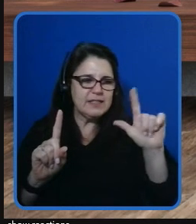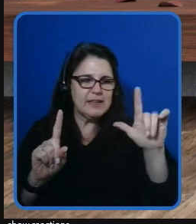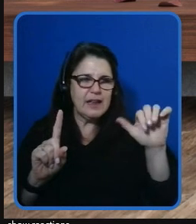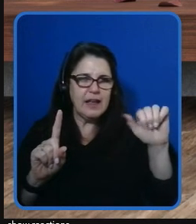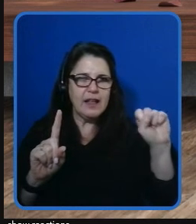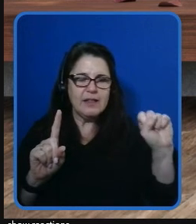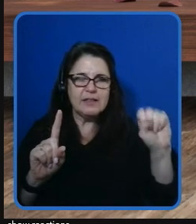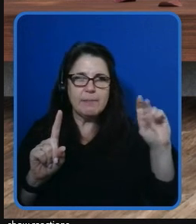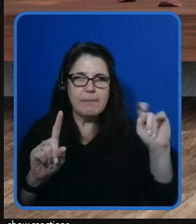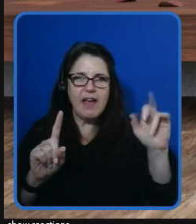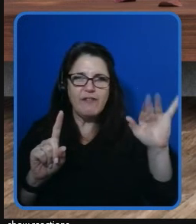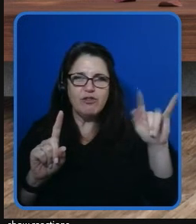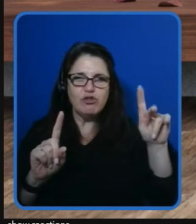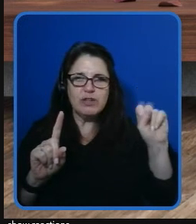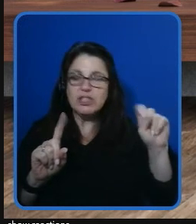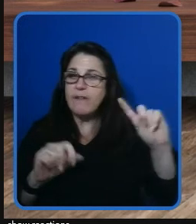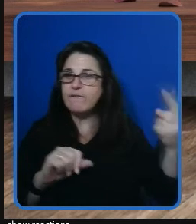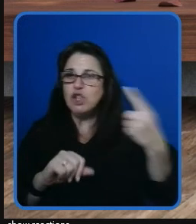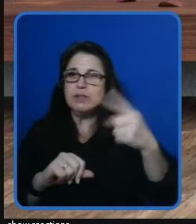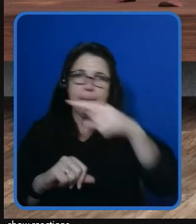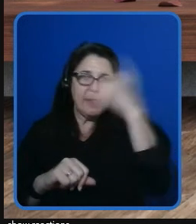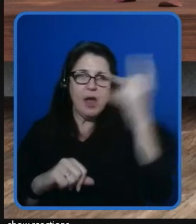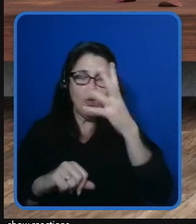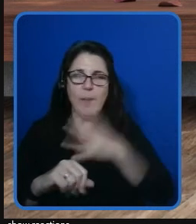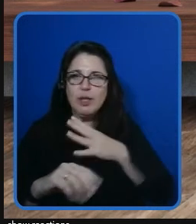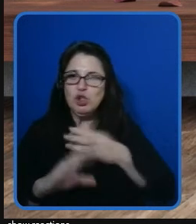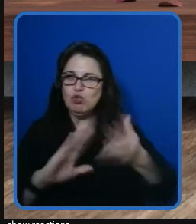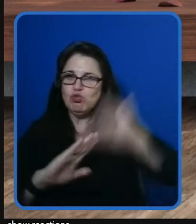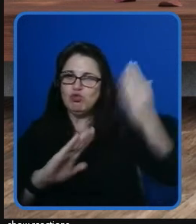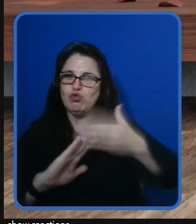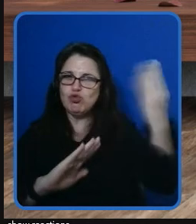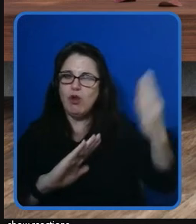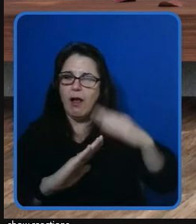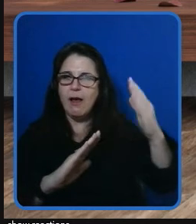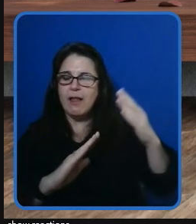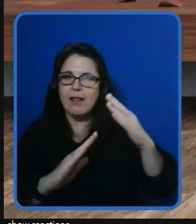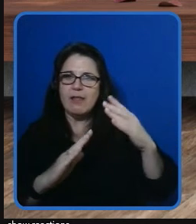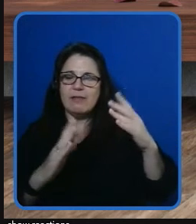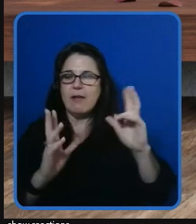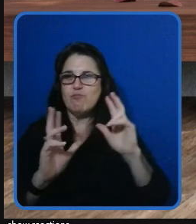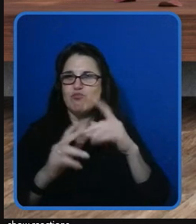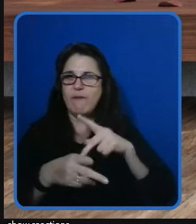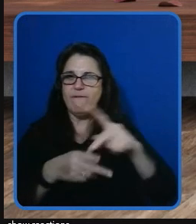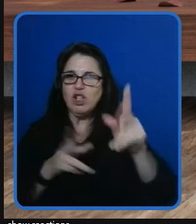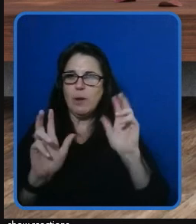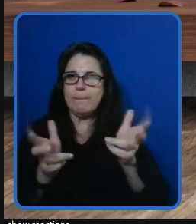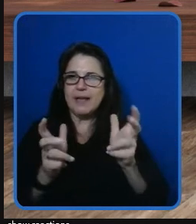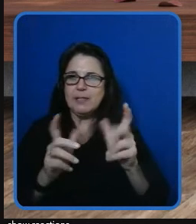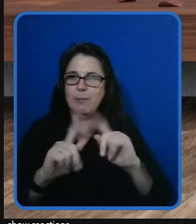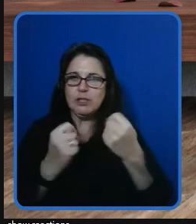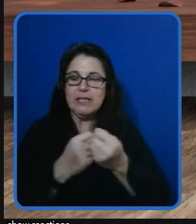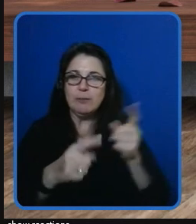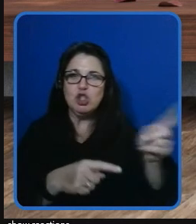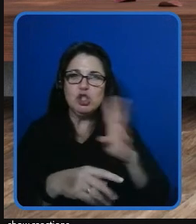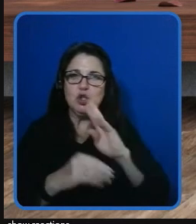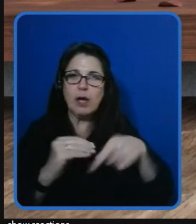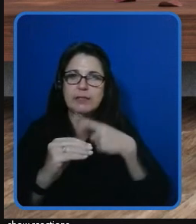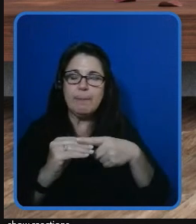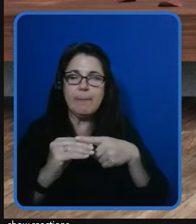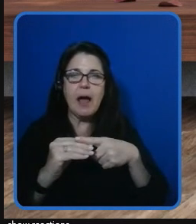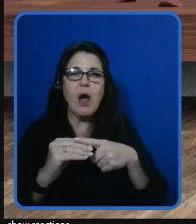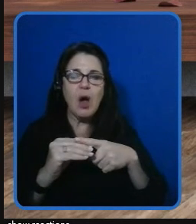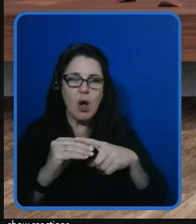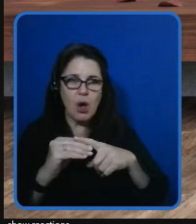woman to be head of a professional basketball team, she talks about, someone asked her, when will we